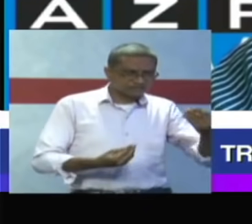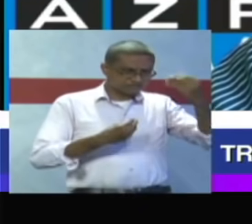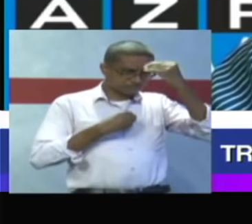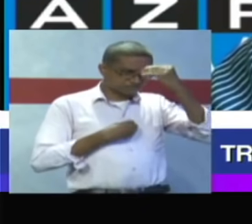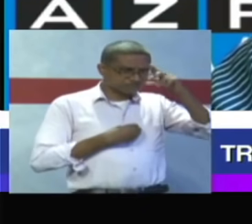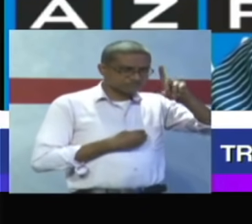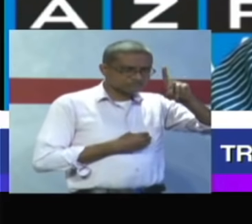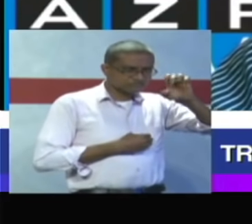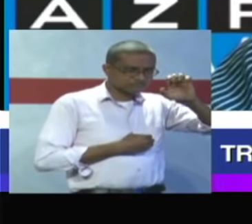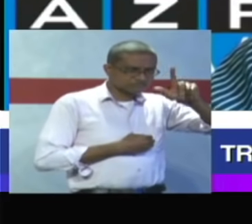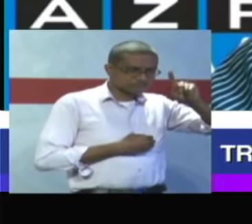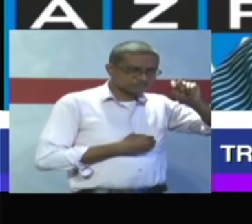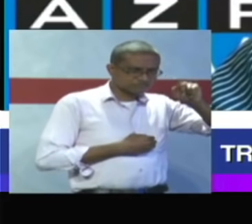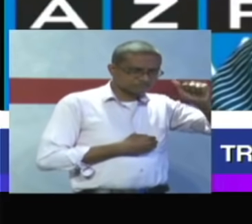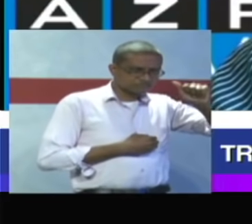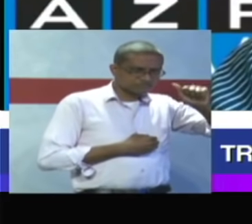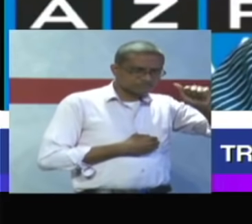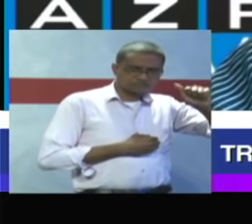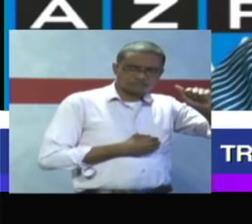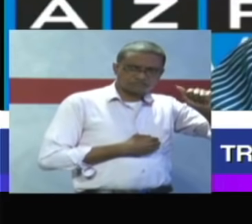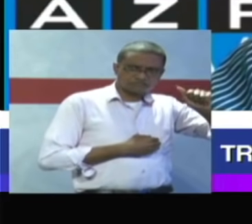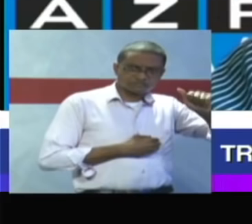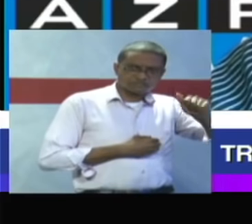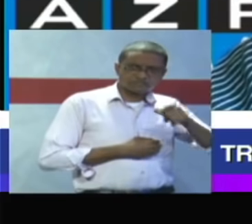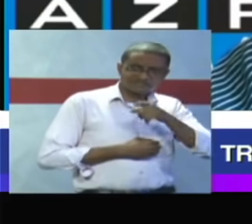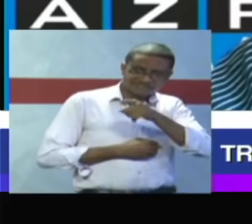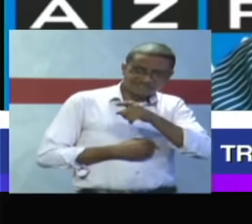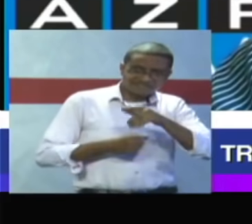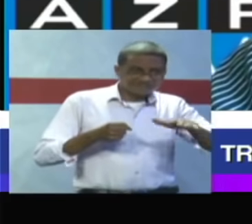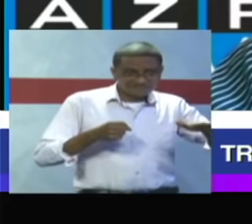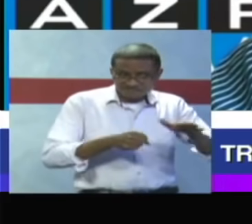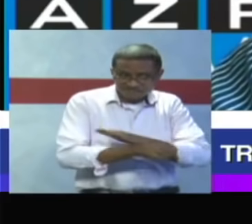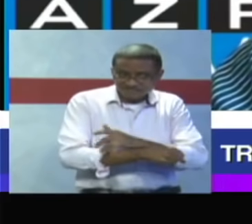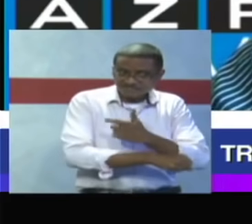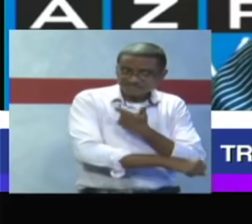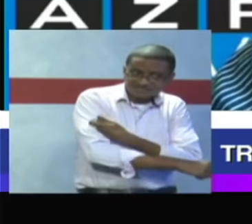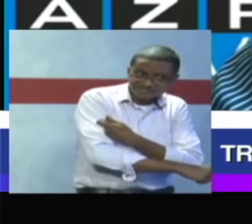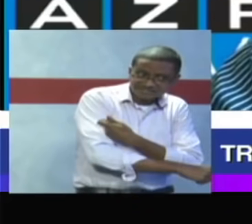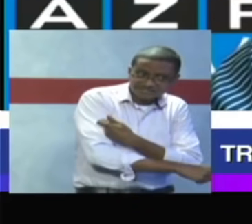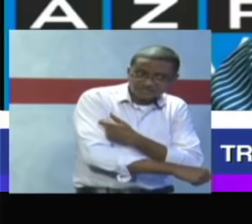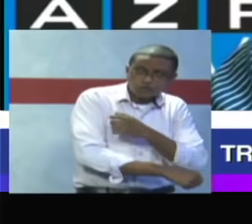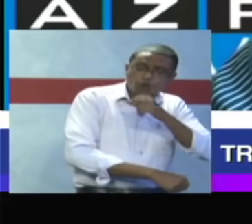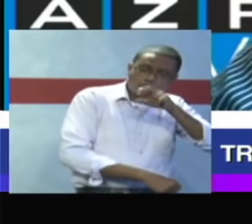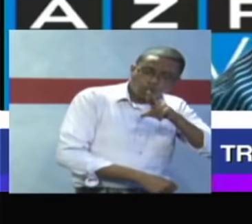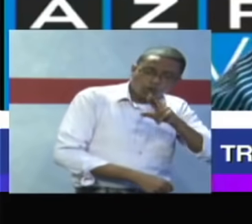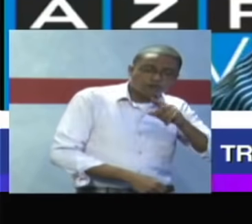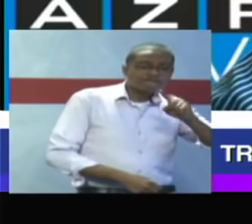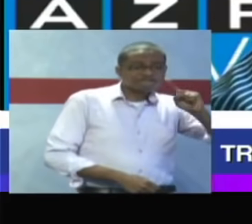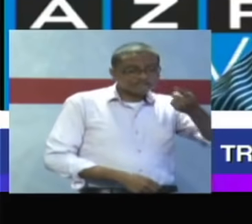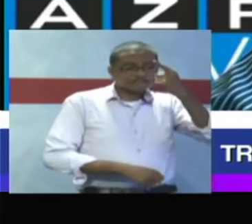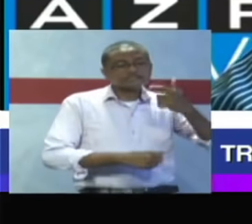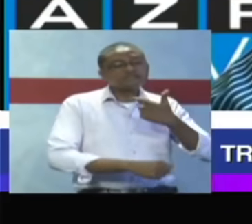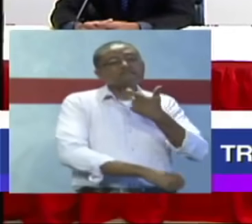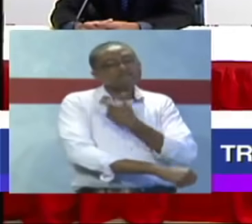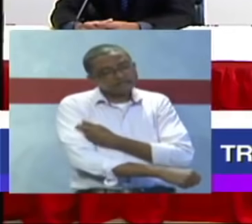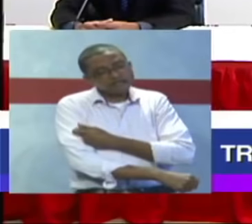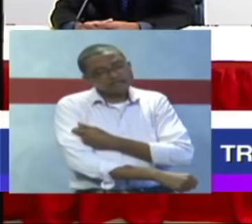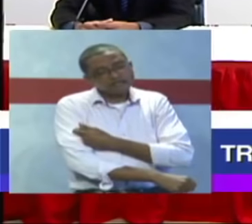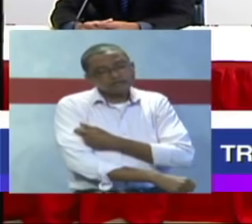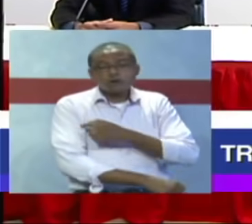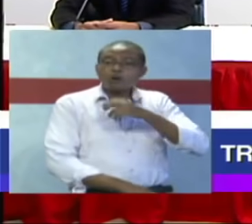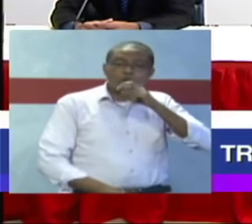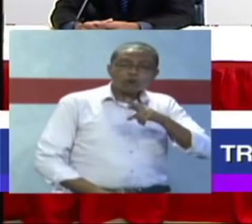variant? Were they not fully vaccinated? Were they partially vaccinated, or were they not vaccinated? Thank you very much.